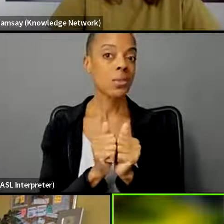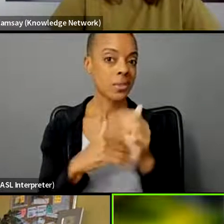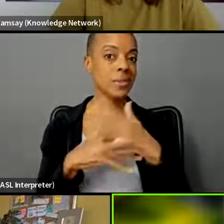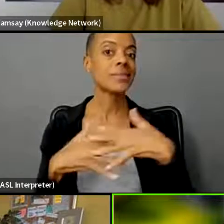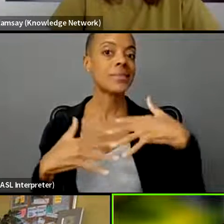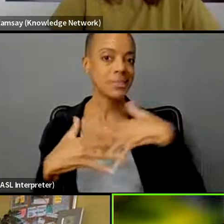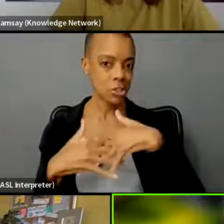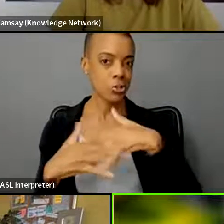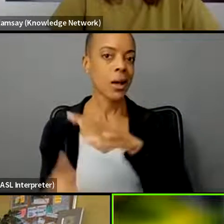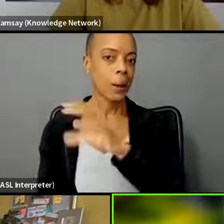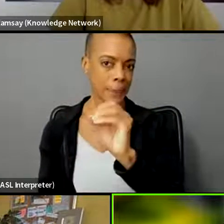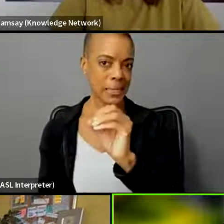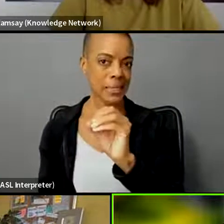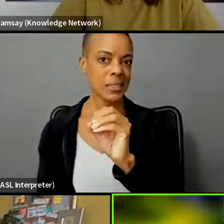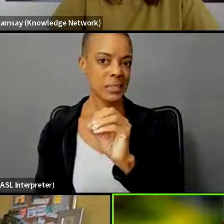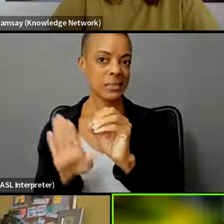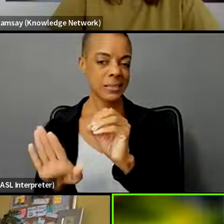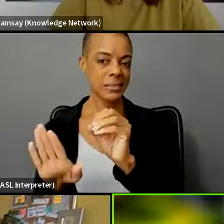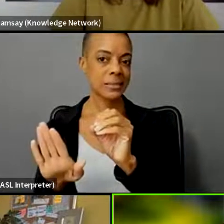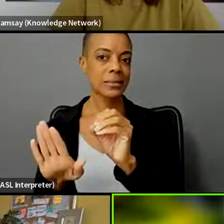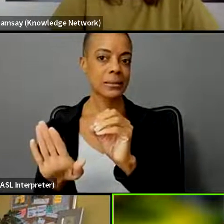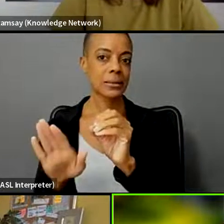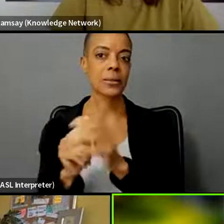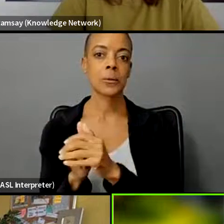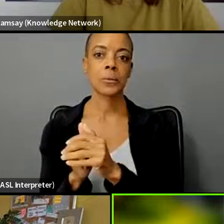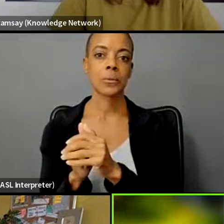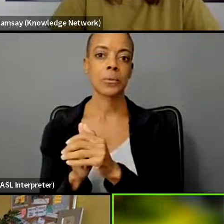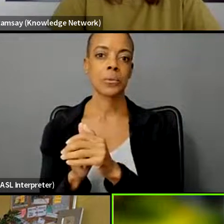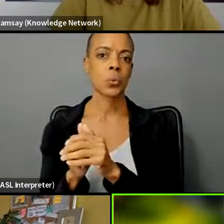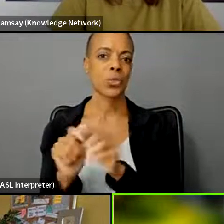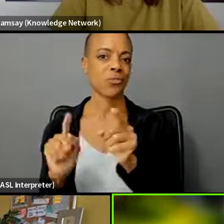owned companies on all of our first window projects,